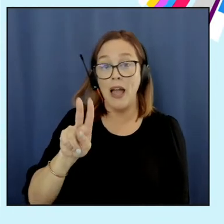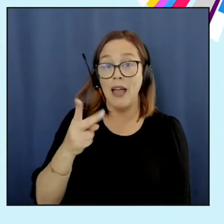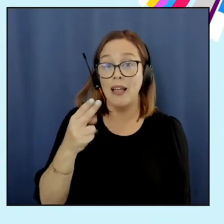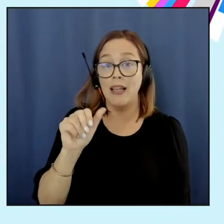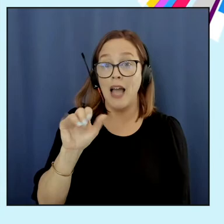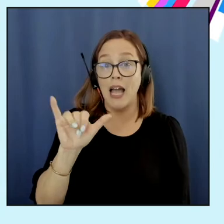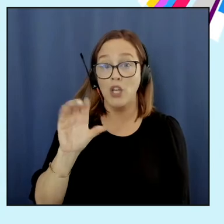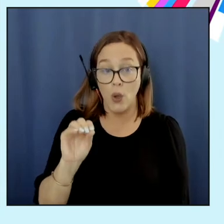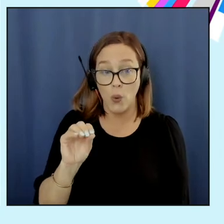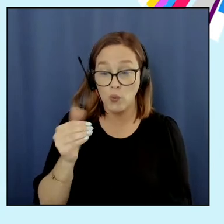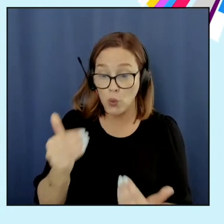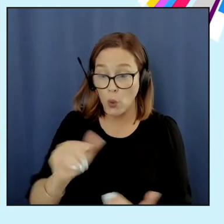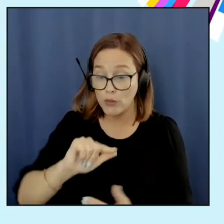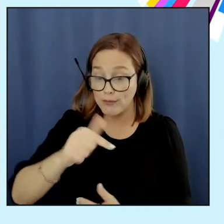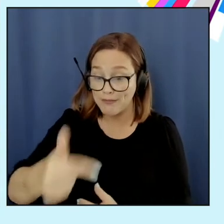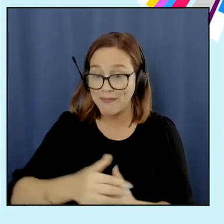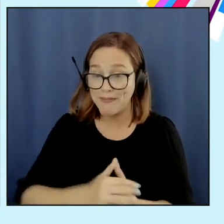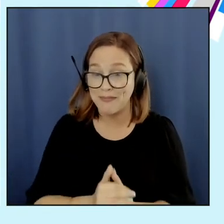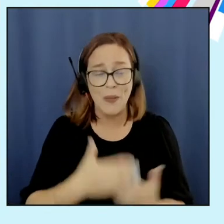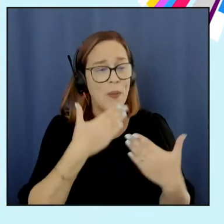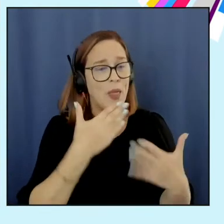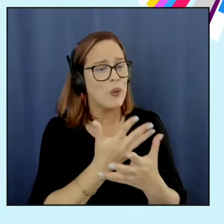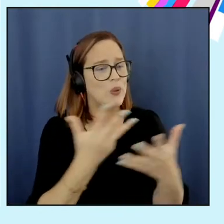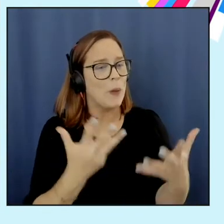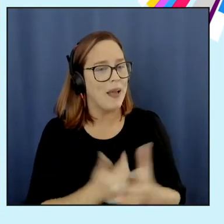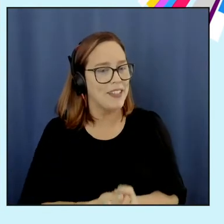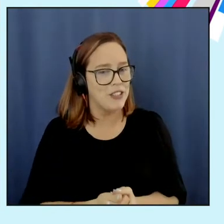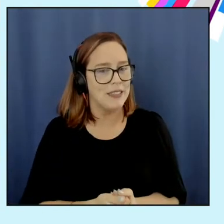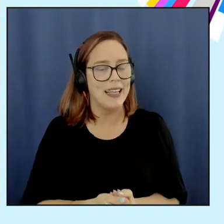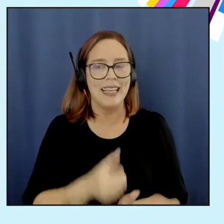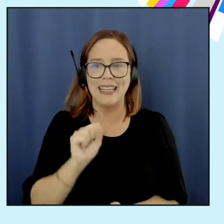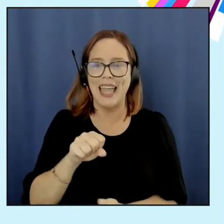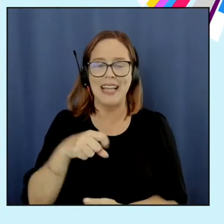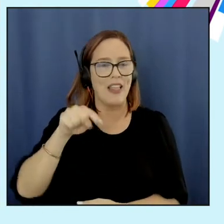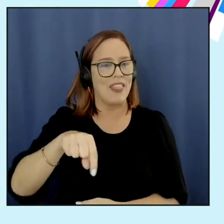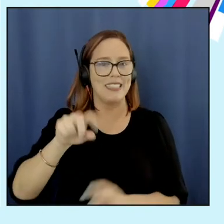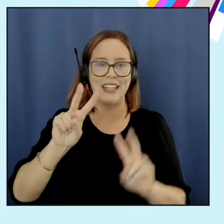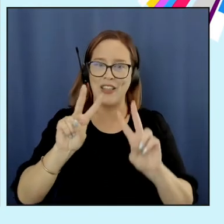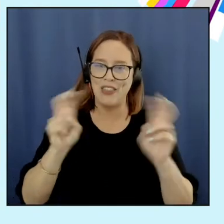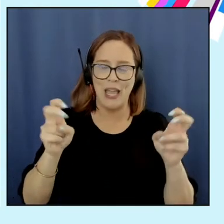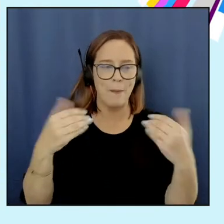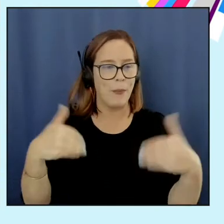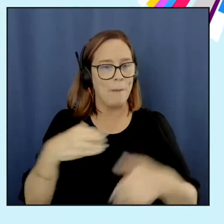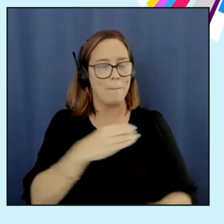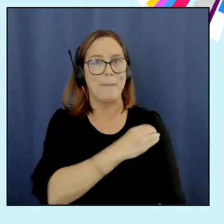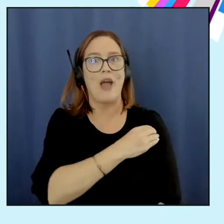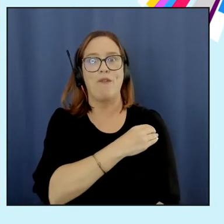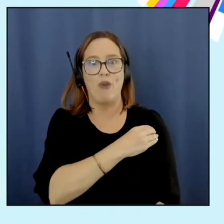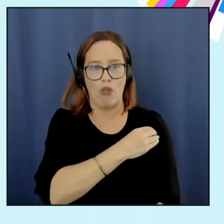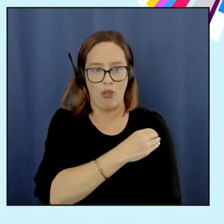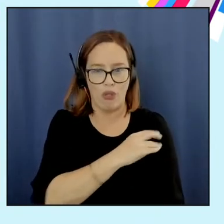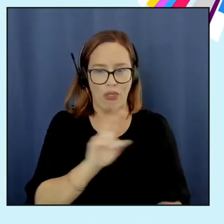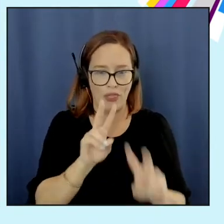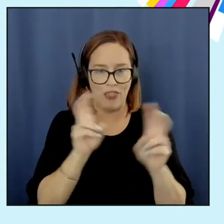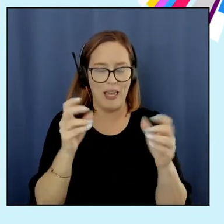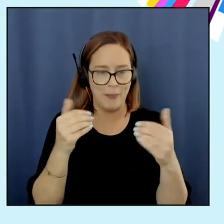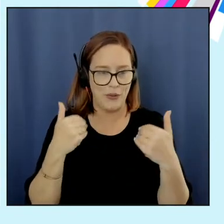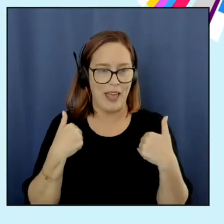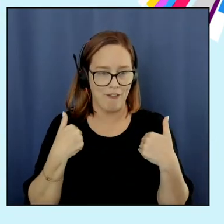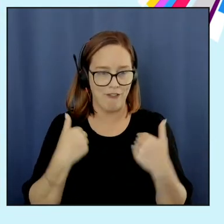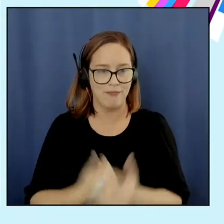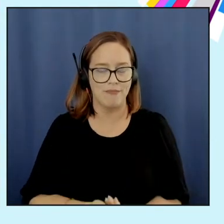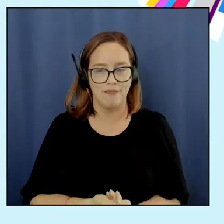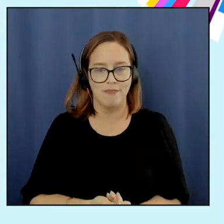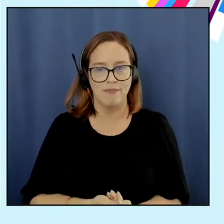much. I thought this theme was such a powerful theme to have